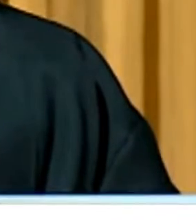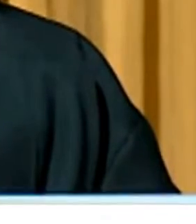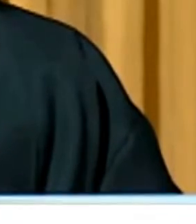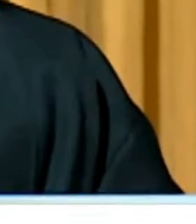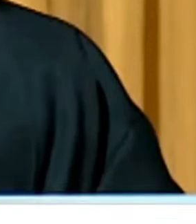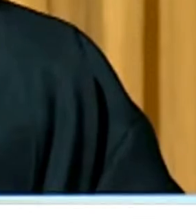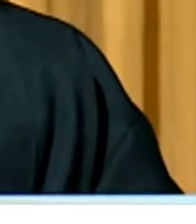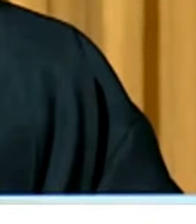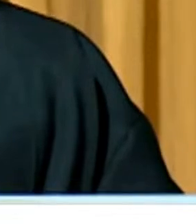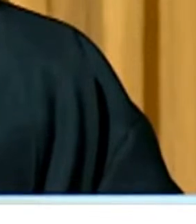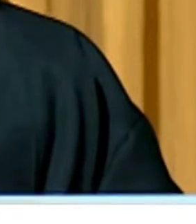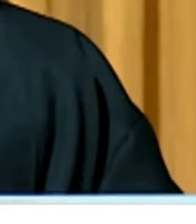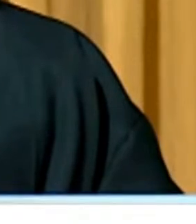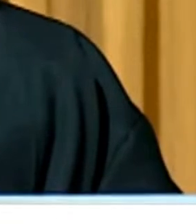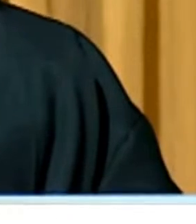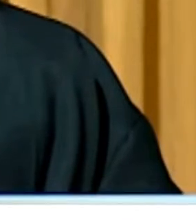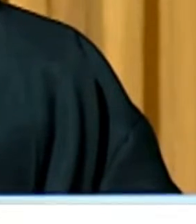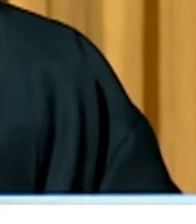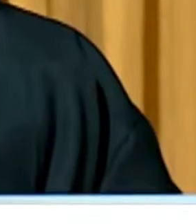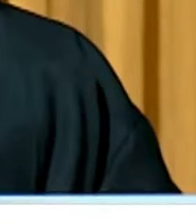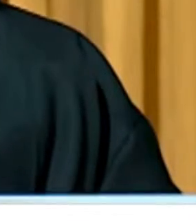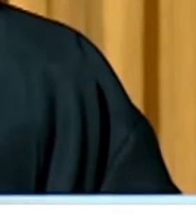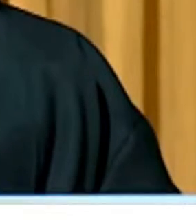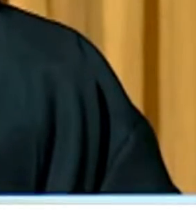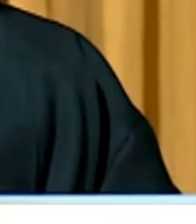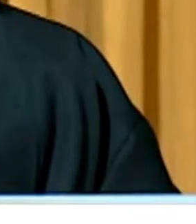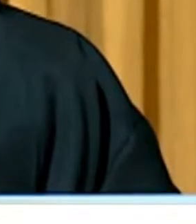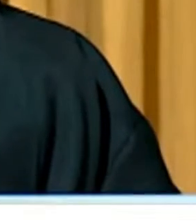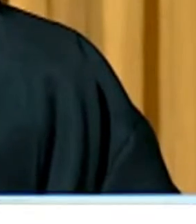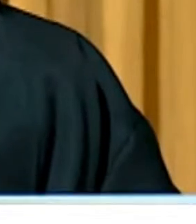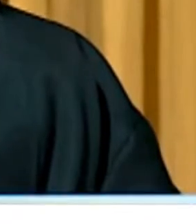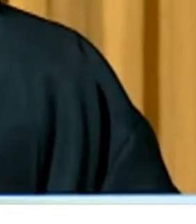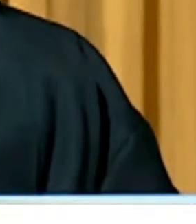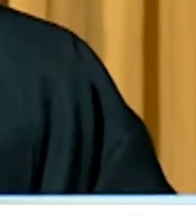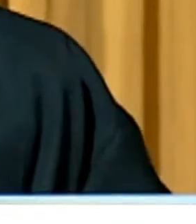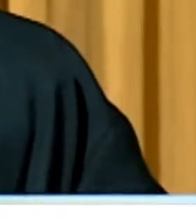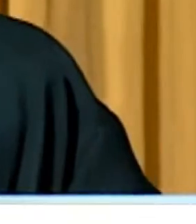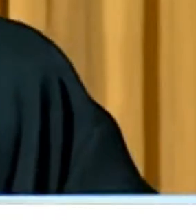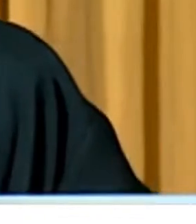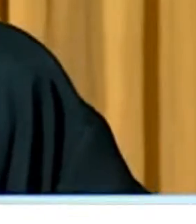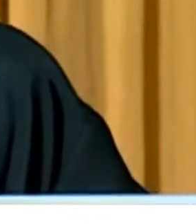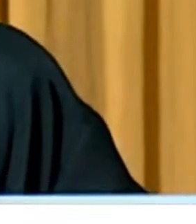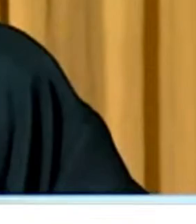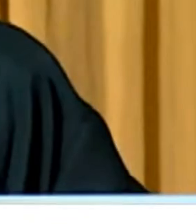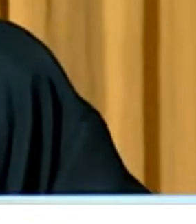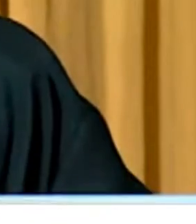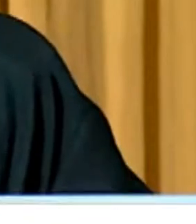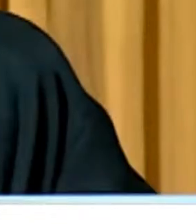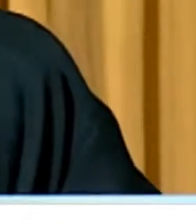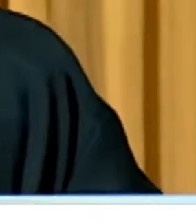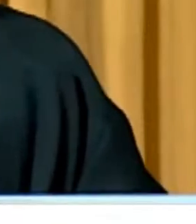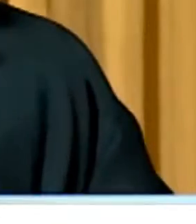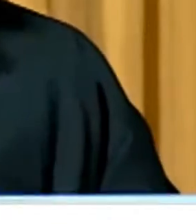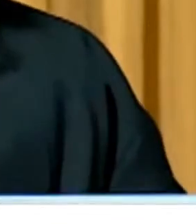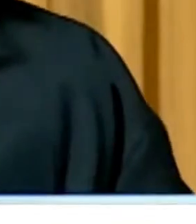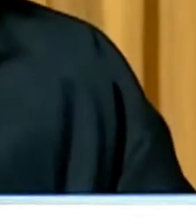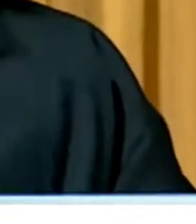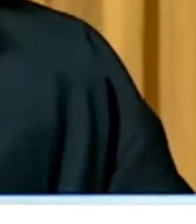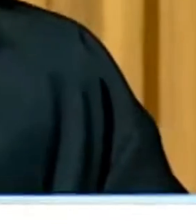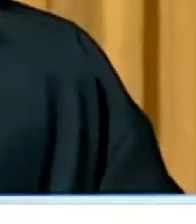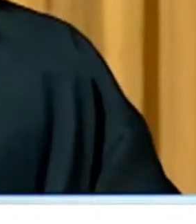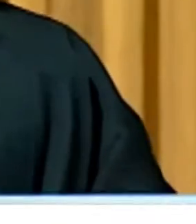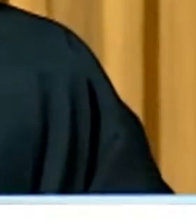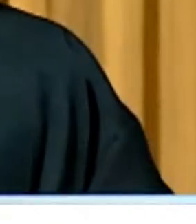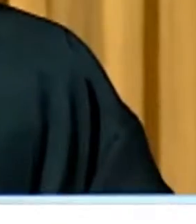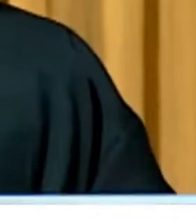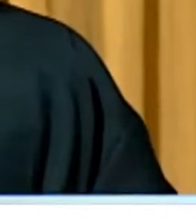judgment. And for avoidance of doubt, I want to say that I specifically adopt the reasoning and conclusion of the majority